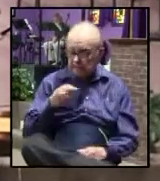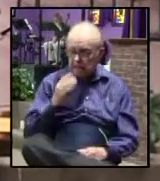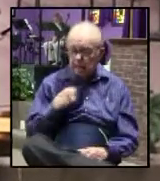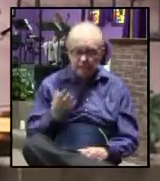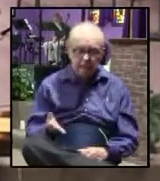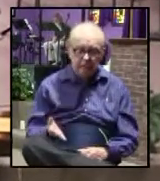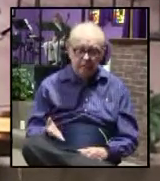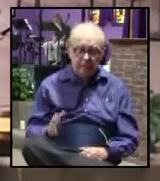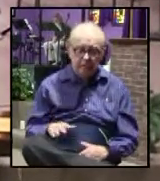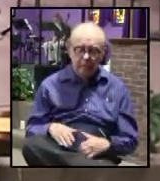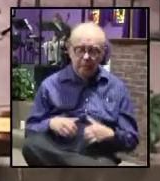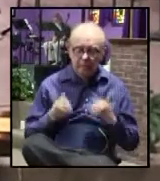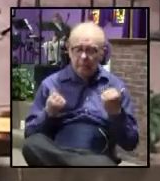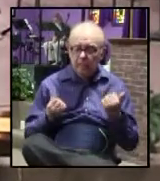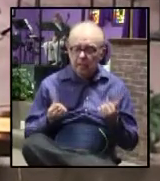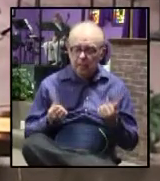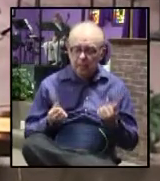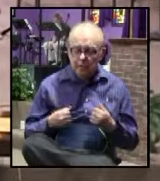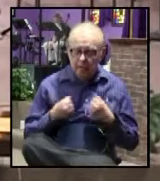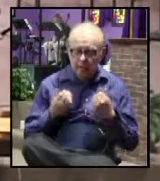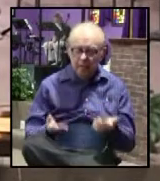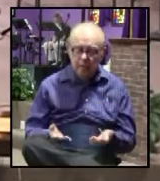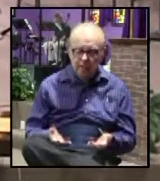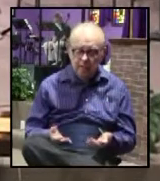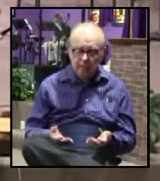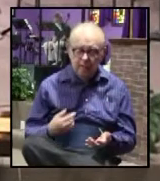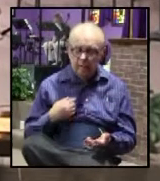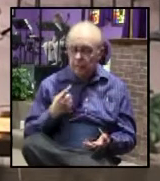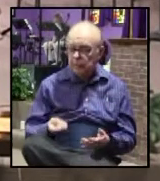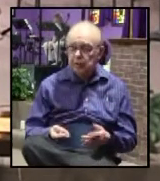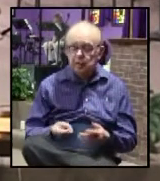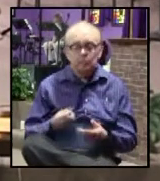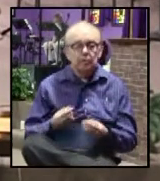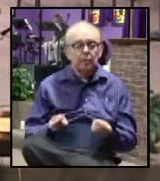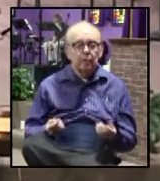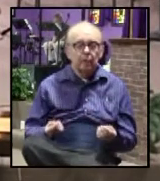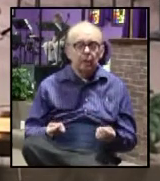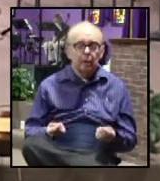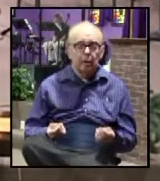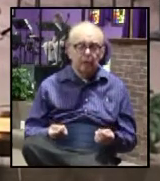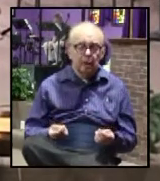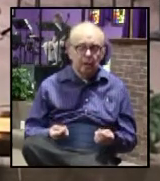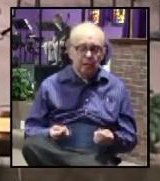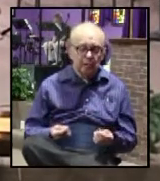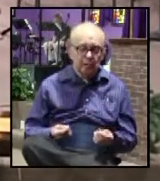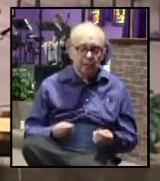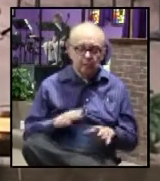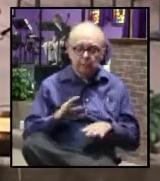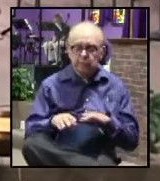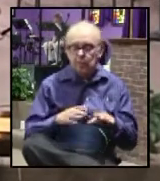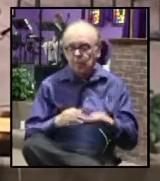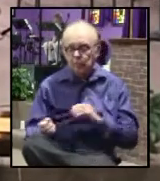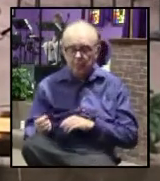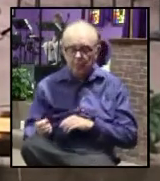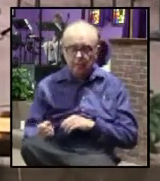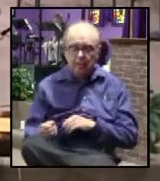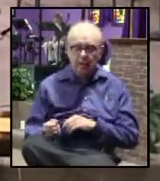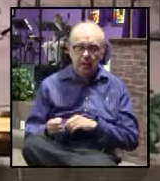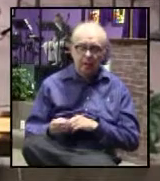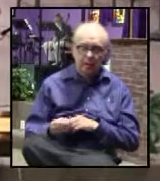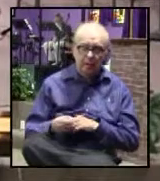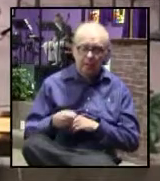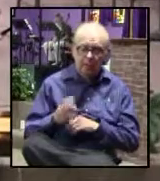guess what? As a living sacrifice, if we crawled on, guess what we can do? We can crawl right off. And you see, we must